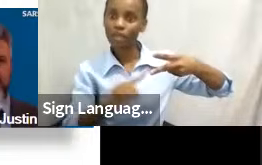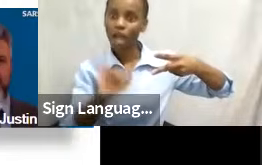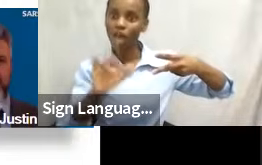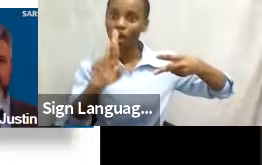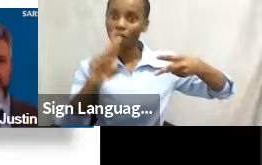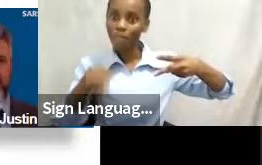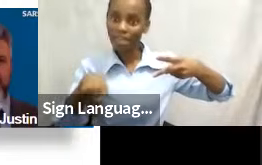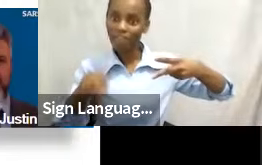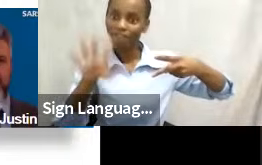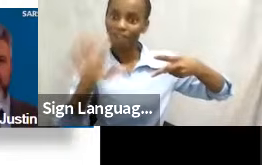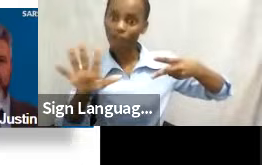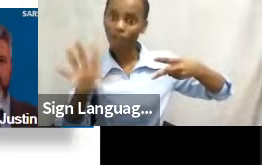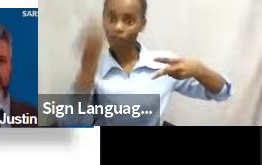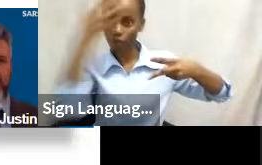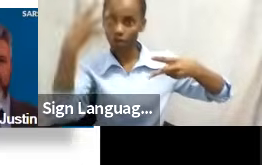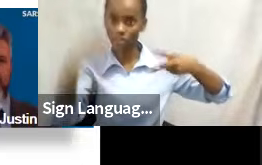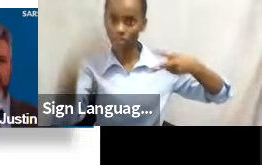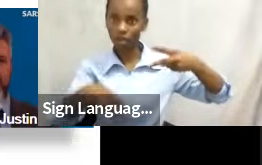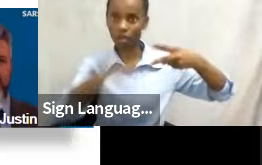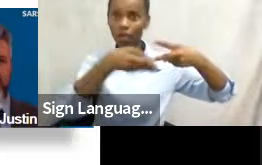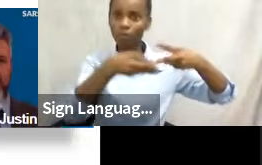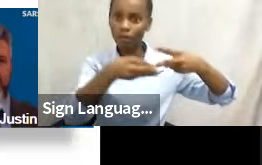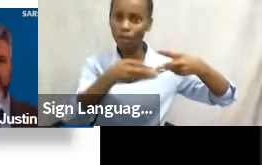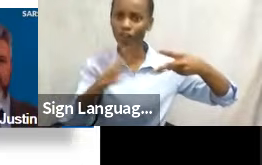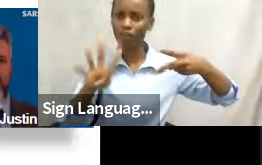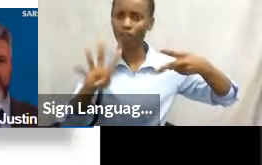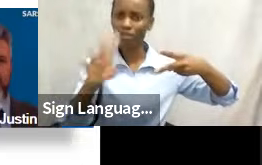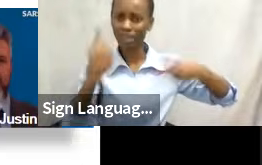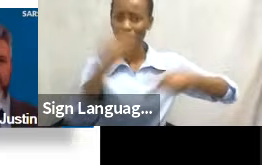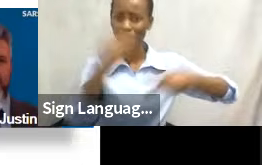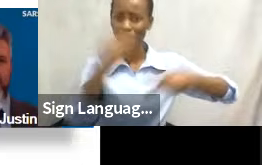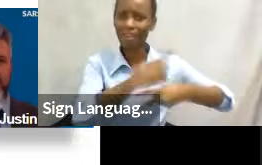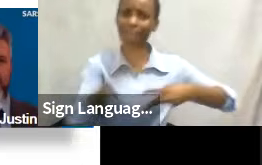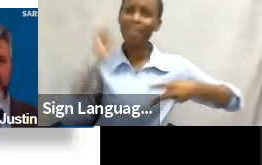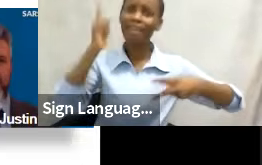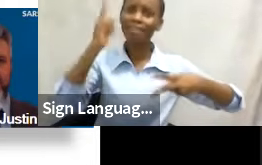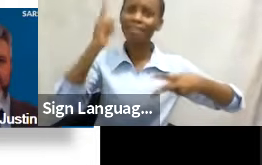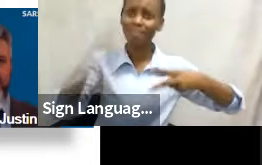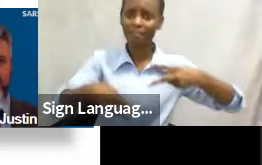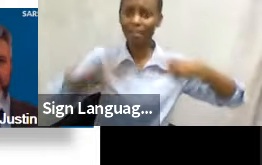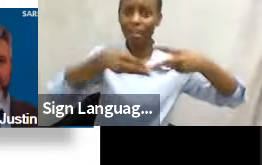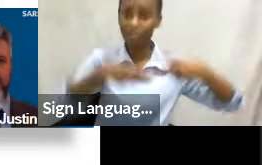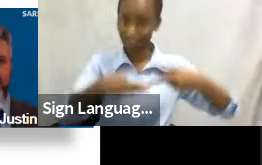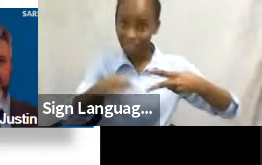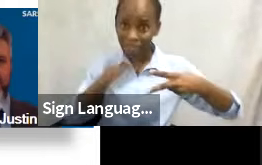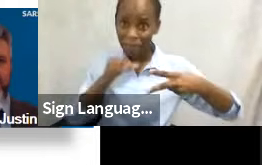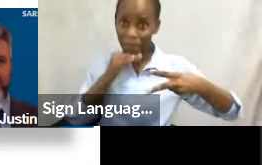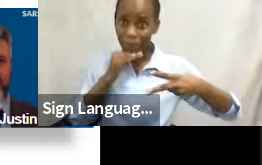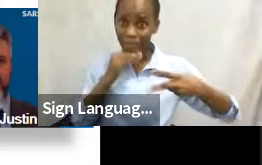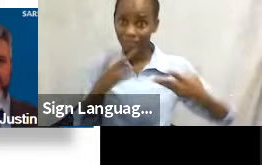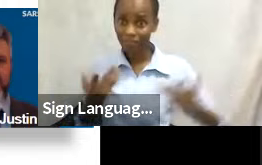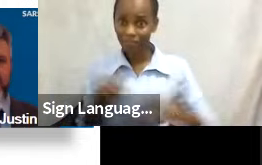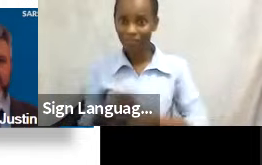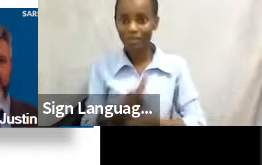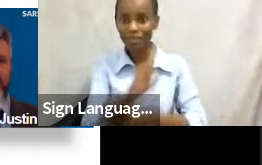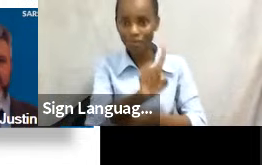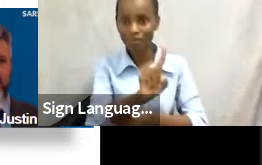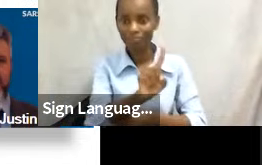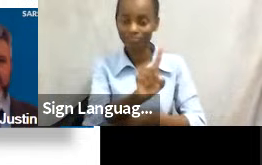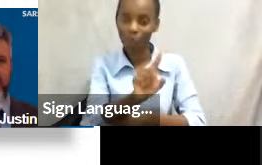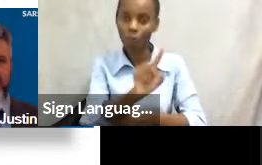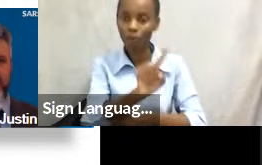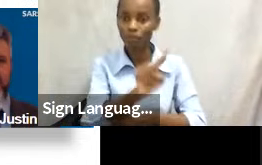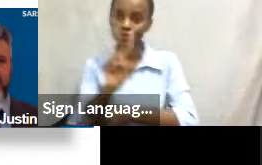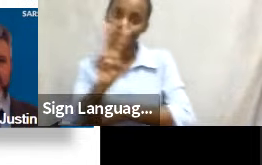documents, you upload the RP5. Unfortunately, the 1 to 21 days turnaround time starts counting after your RP5